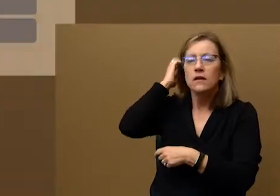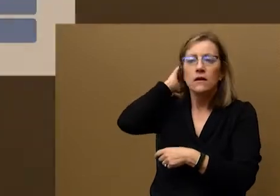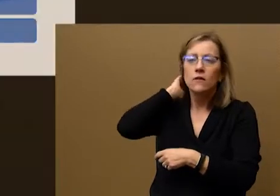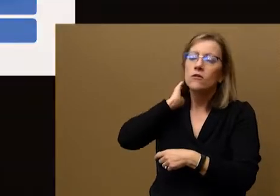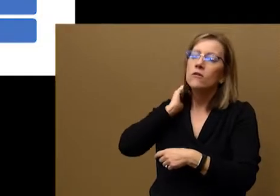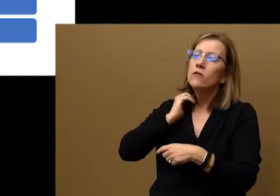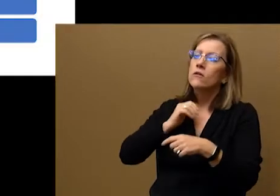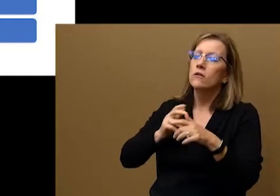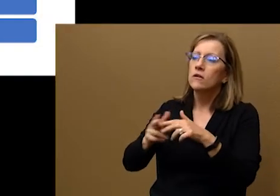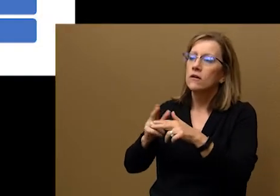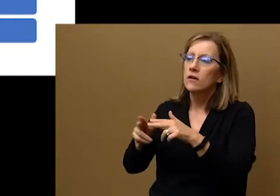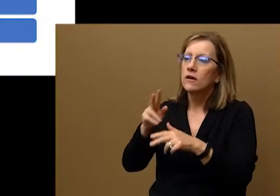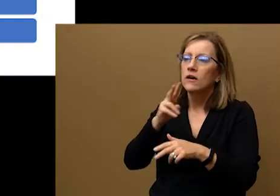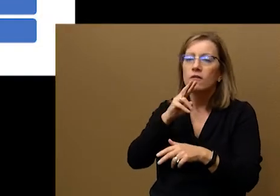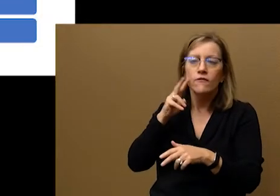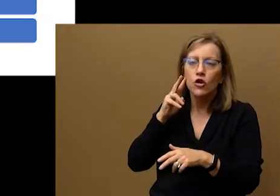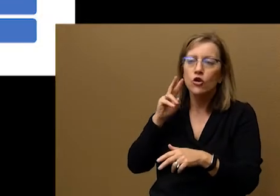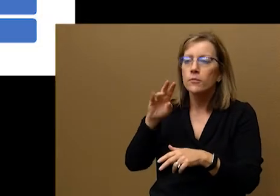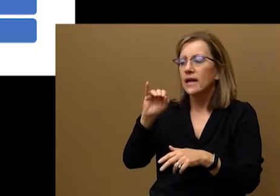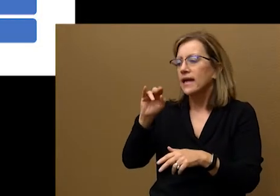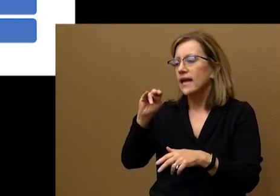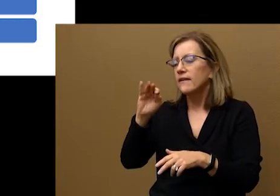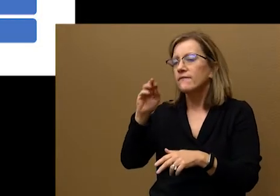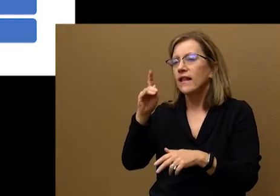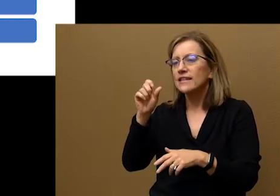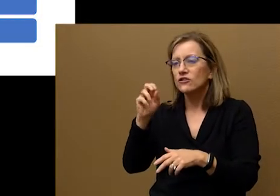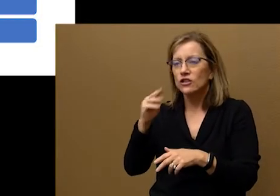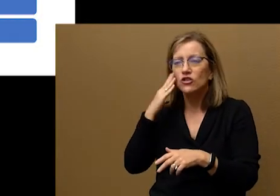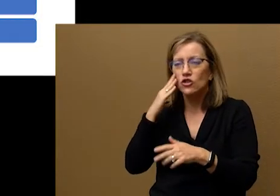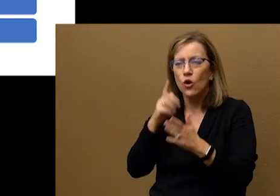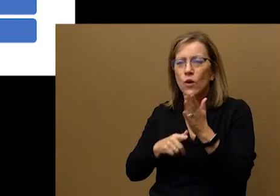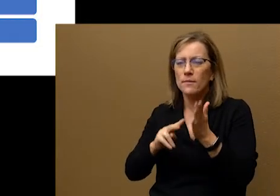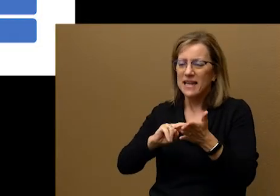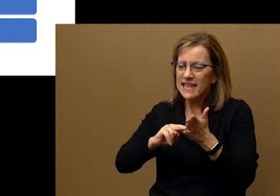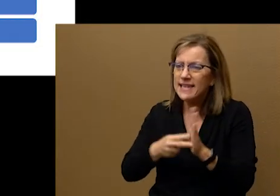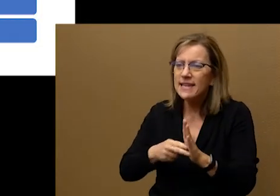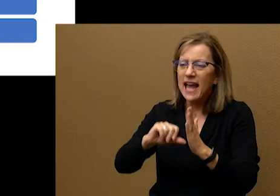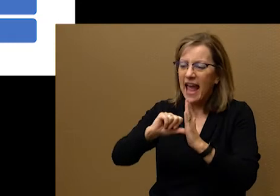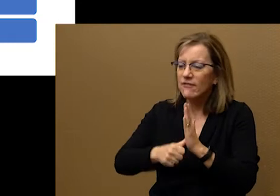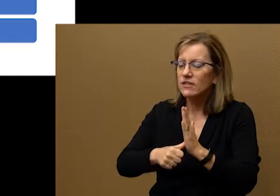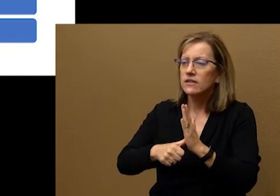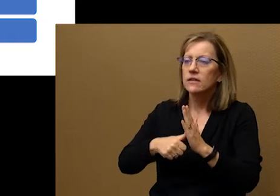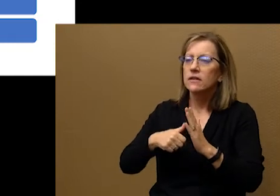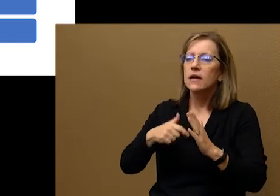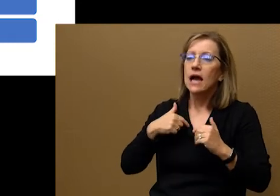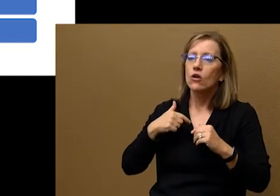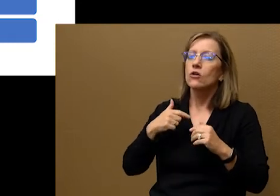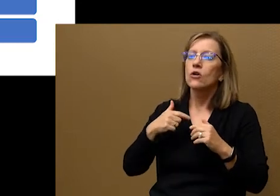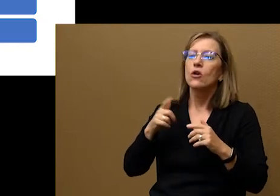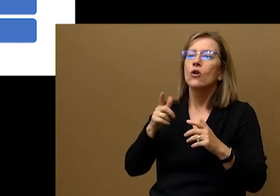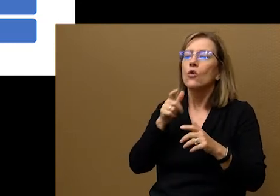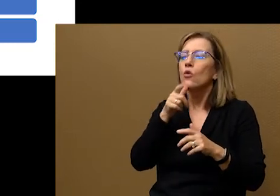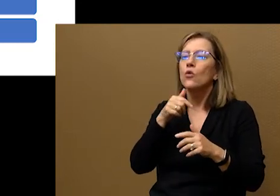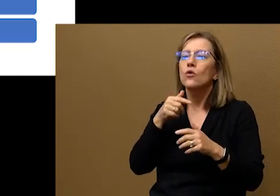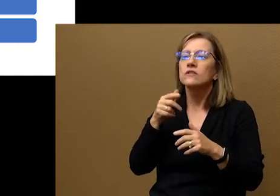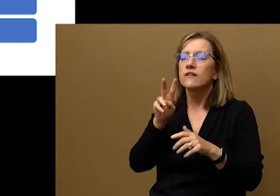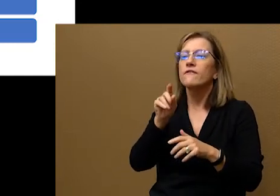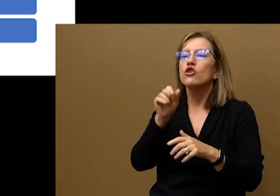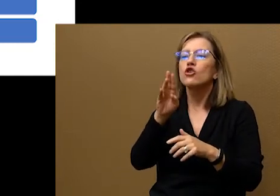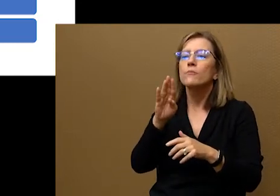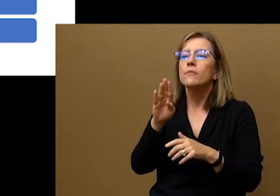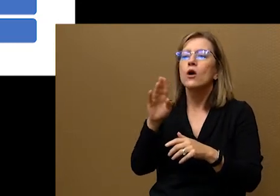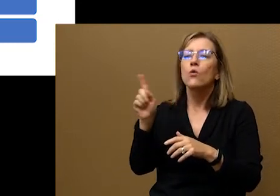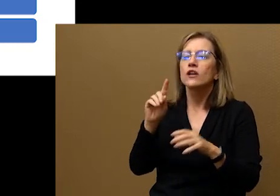Shorter, less complex references, lack of verb inflection. You know what I mean by verb inflection. You know, I give to